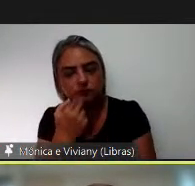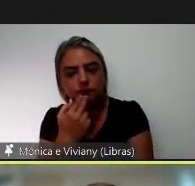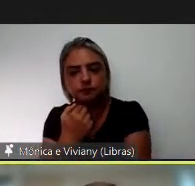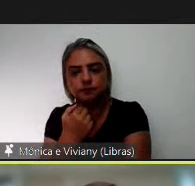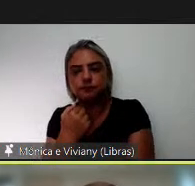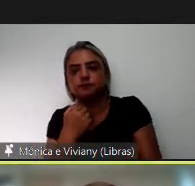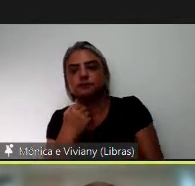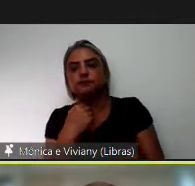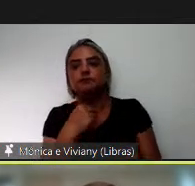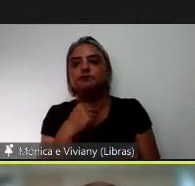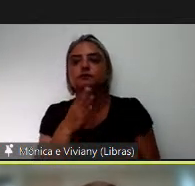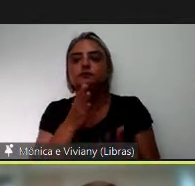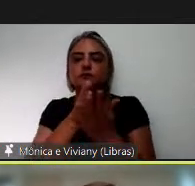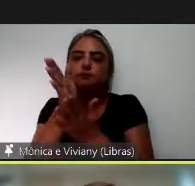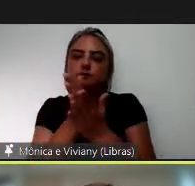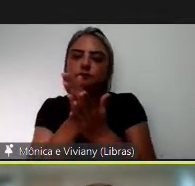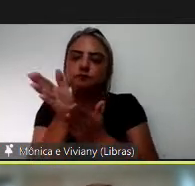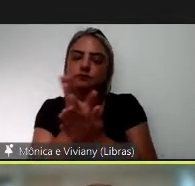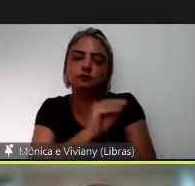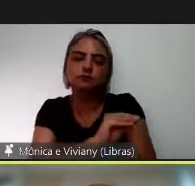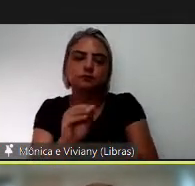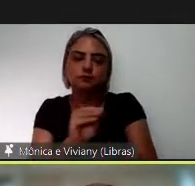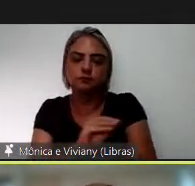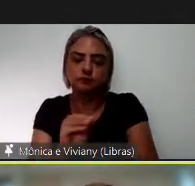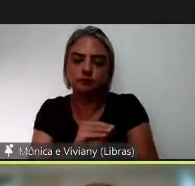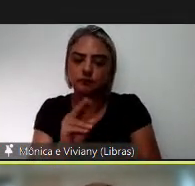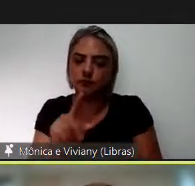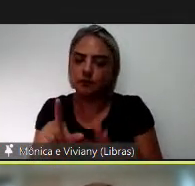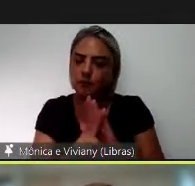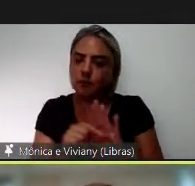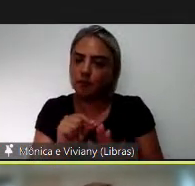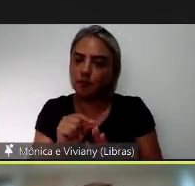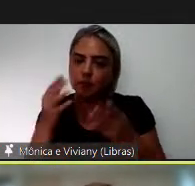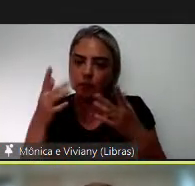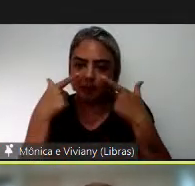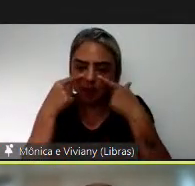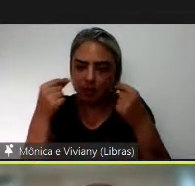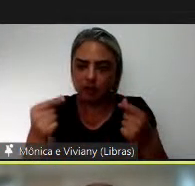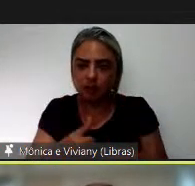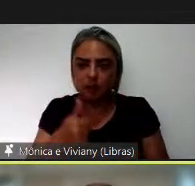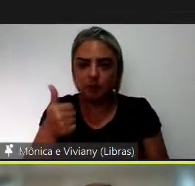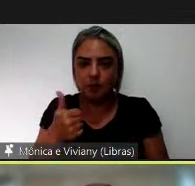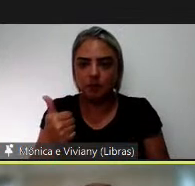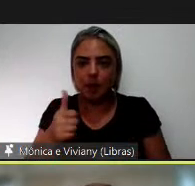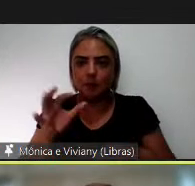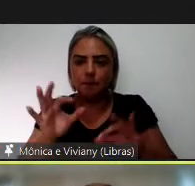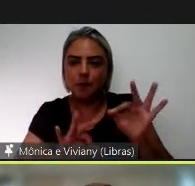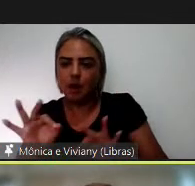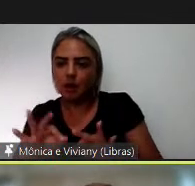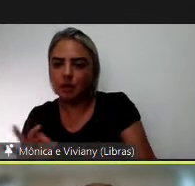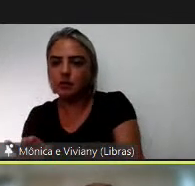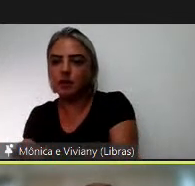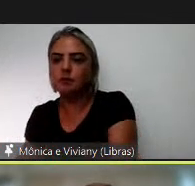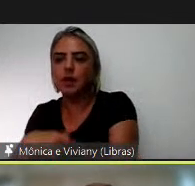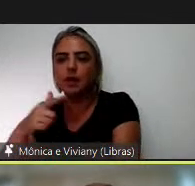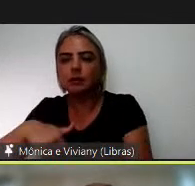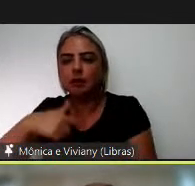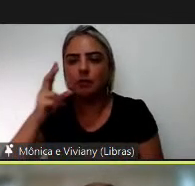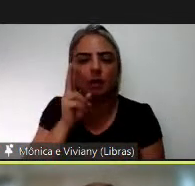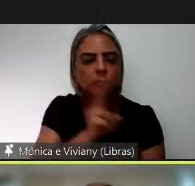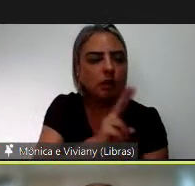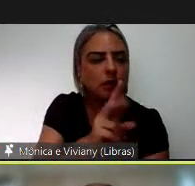that. Reinforce the care of that in the care lines,